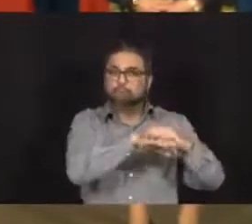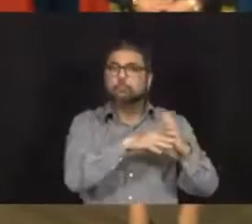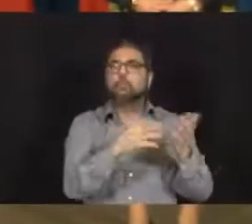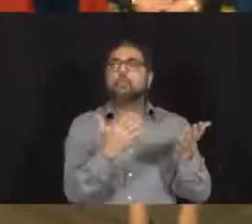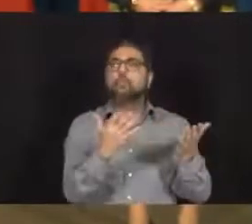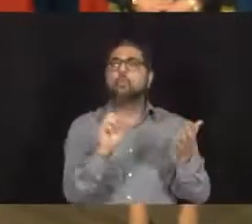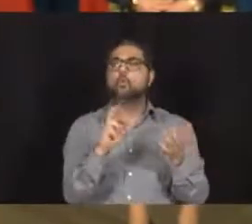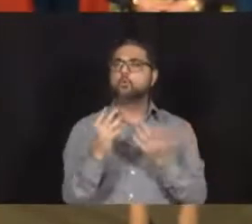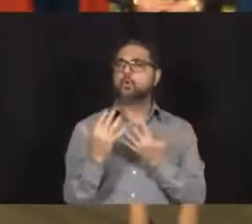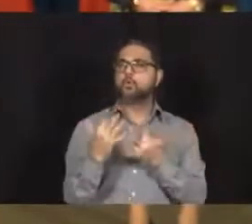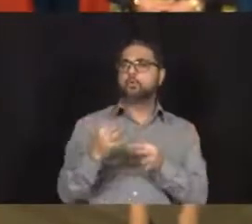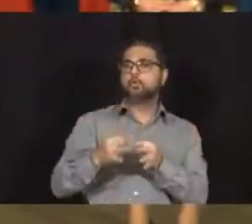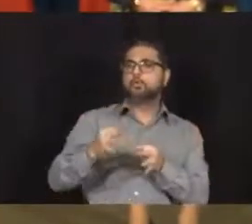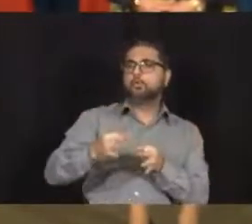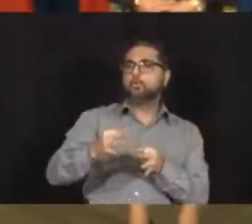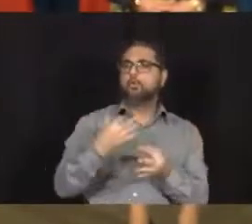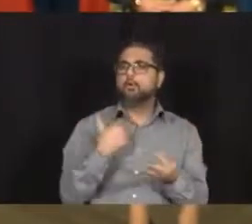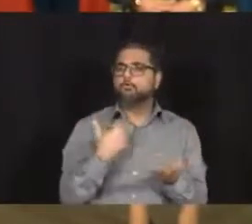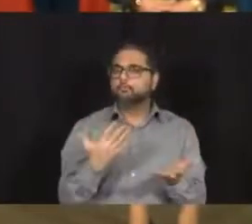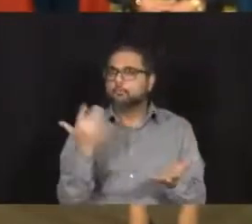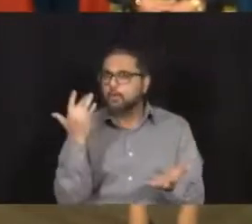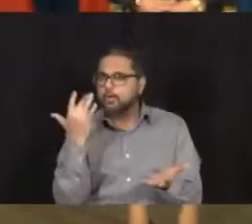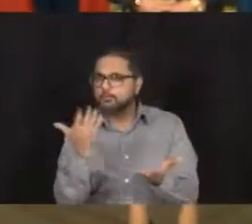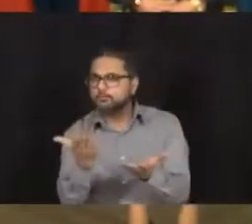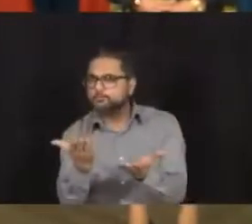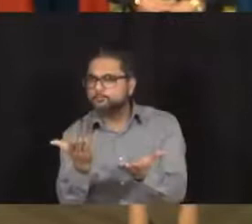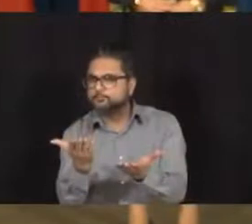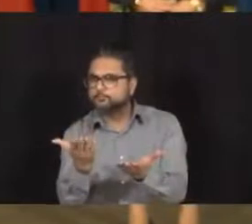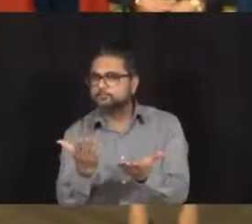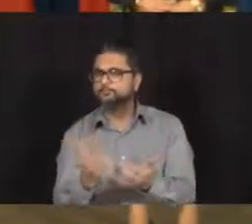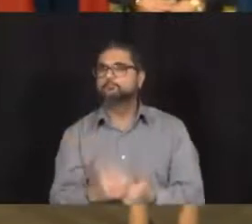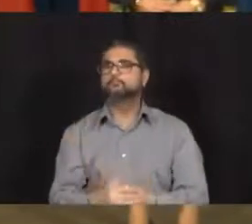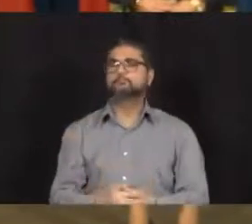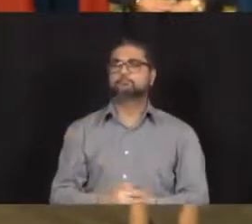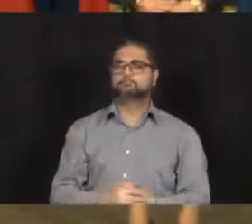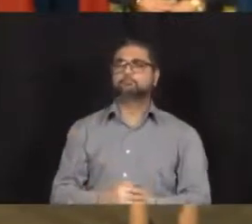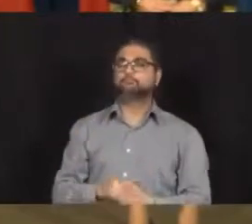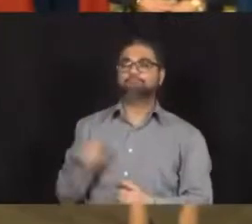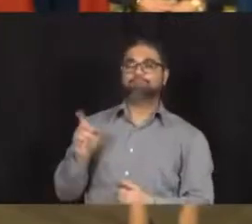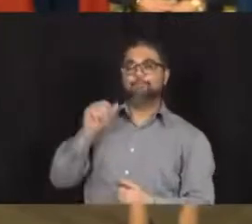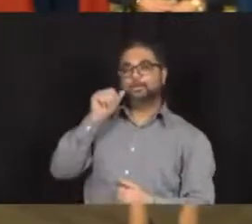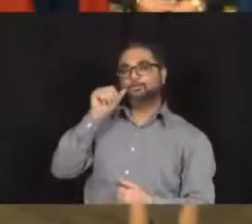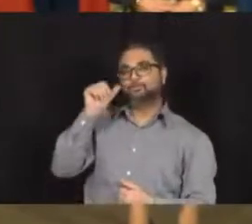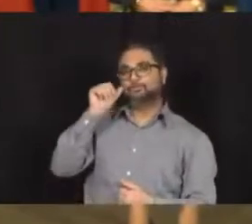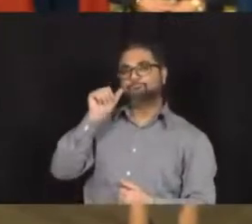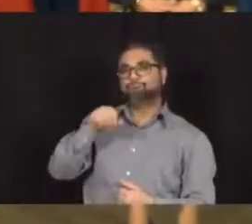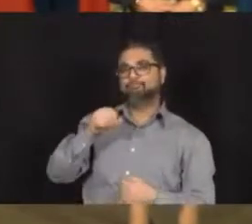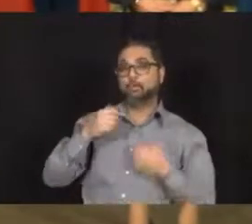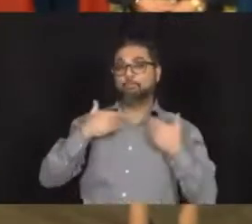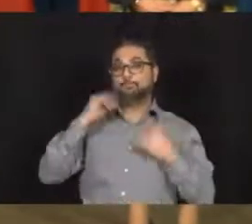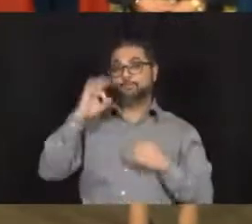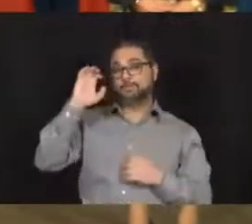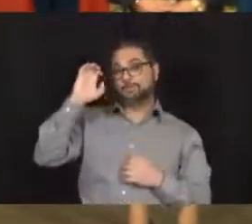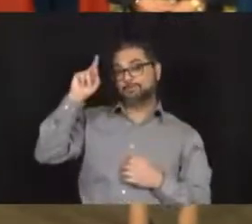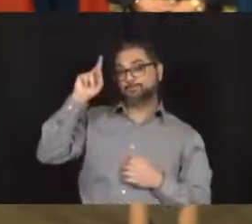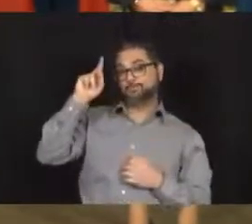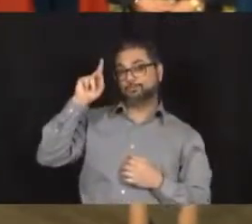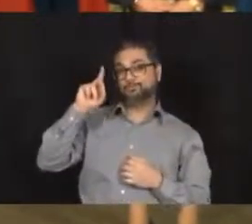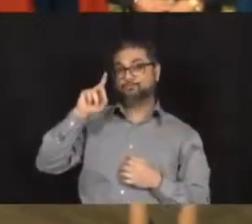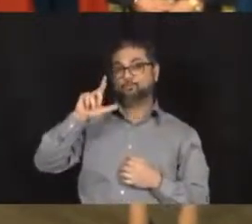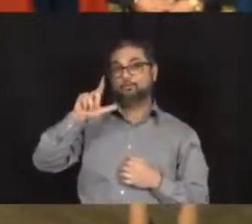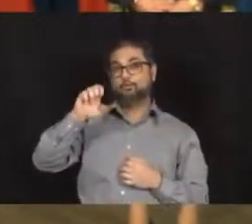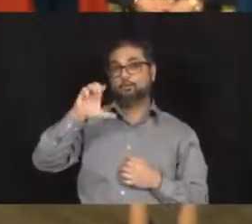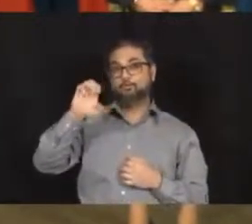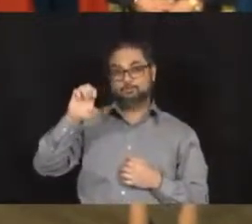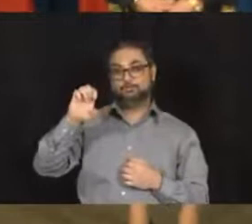Well, we've chatted with Minister Lecce yesterday about that. He was actually down at Queen's Park. He's adjusting that